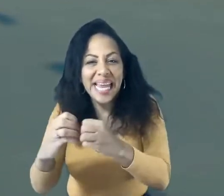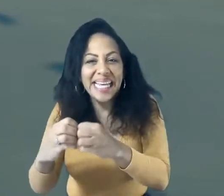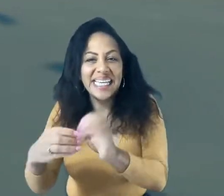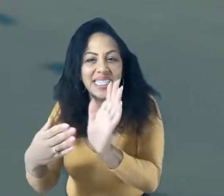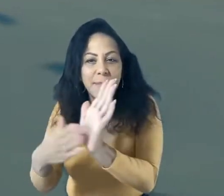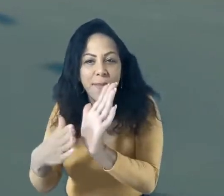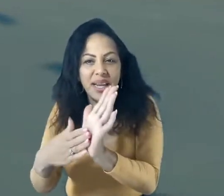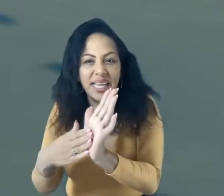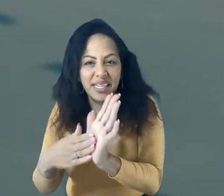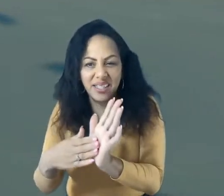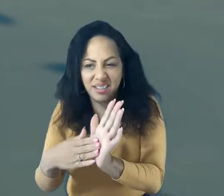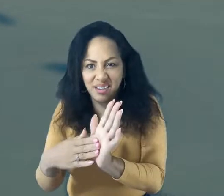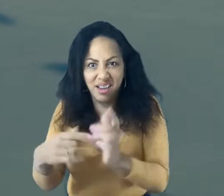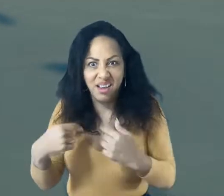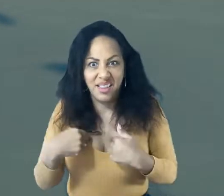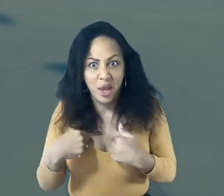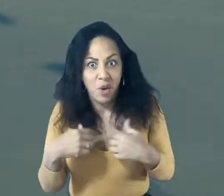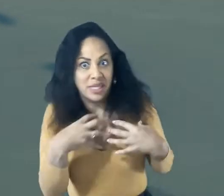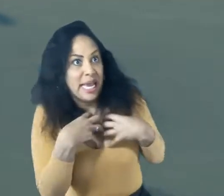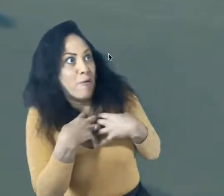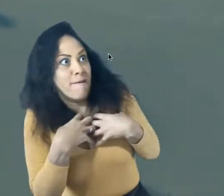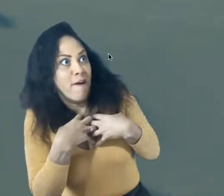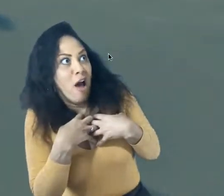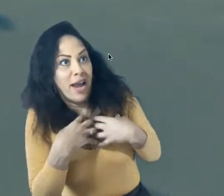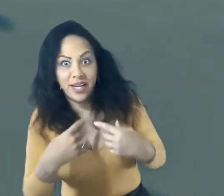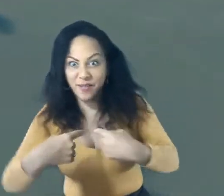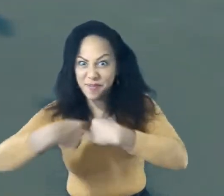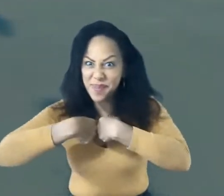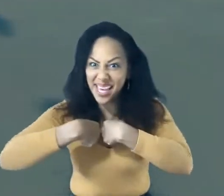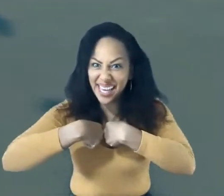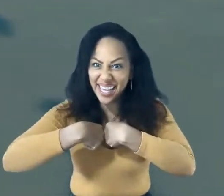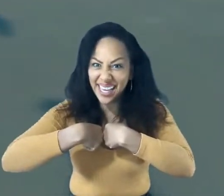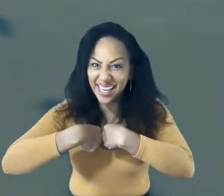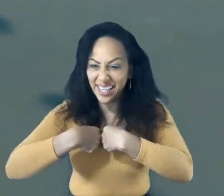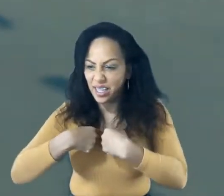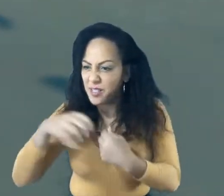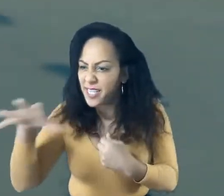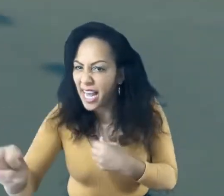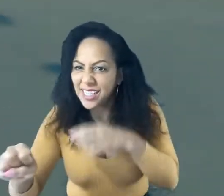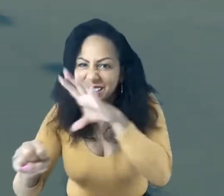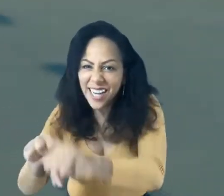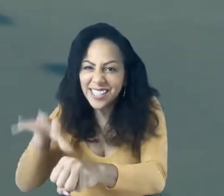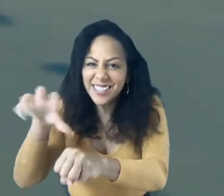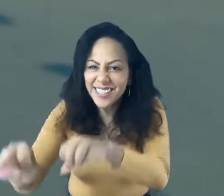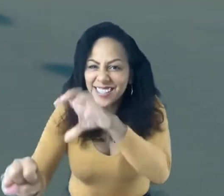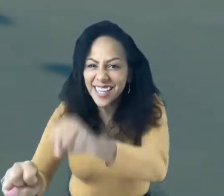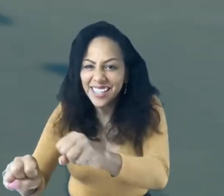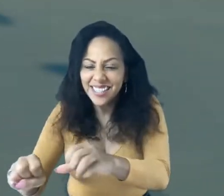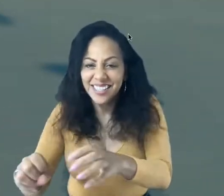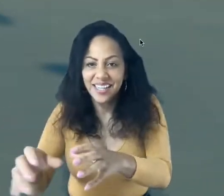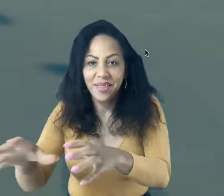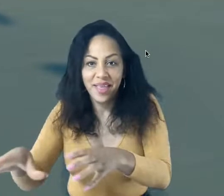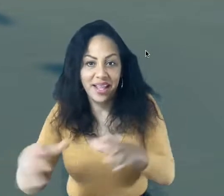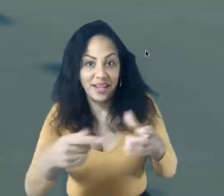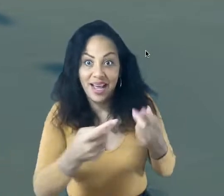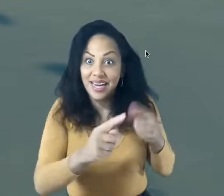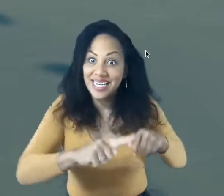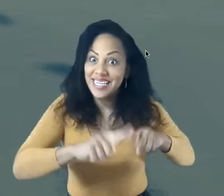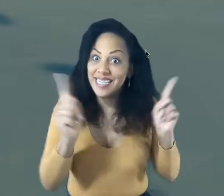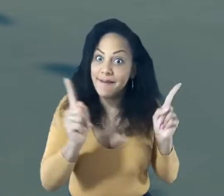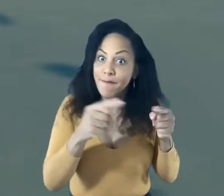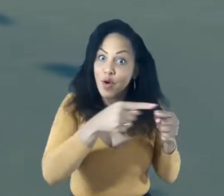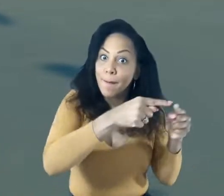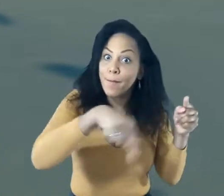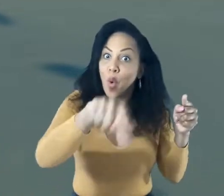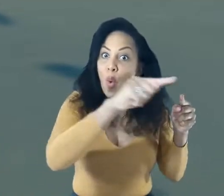catch them and put them in a little pool a little bit higher up, and later on in the